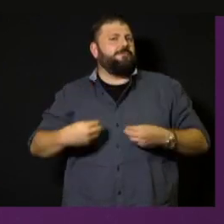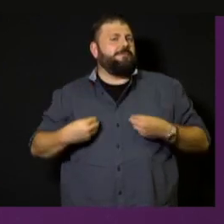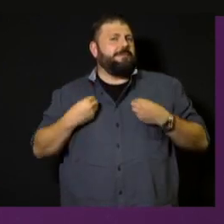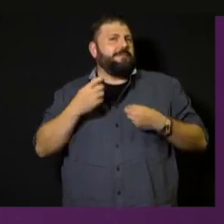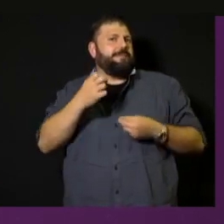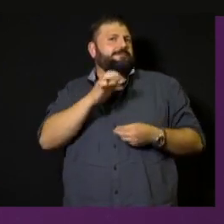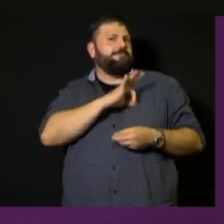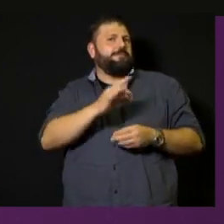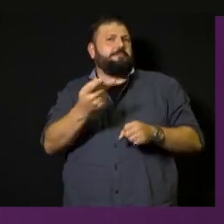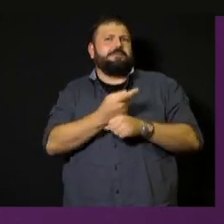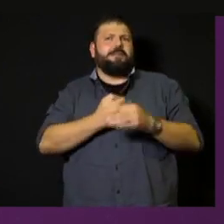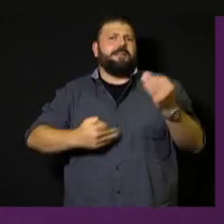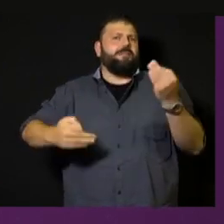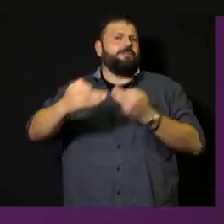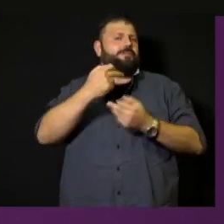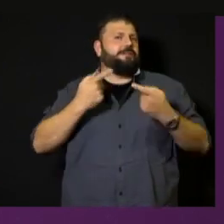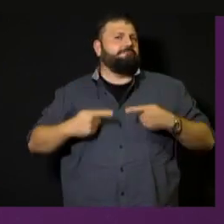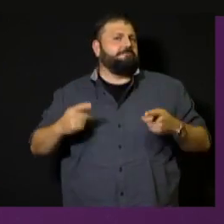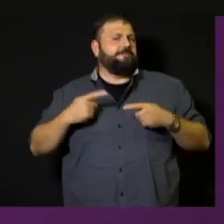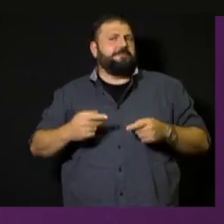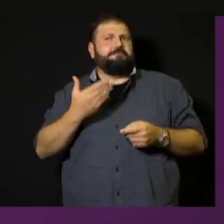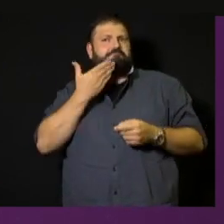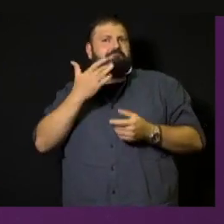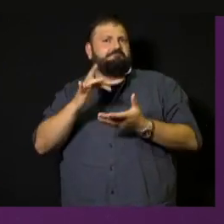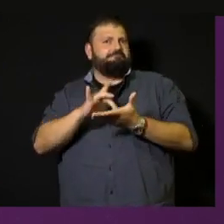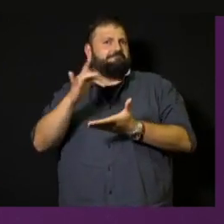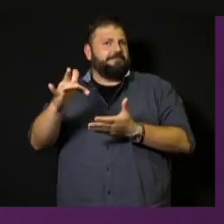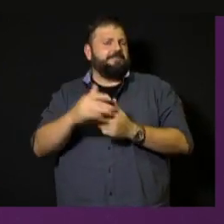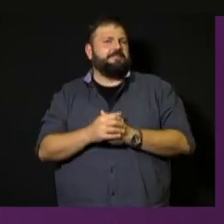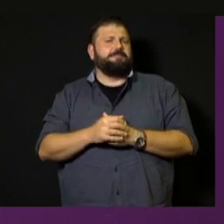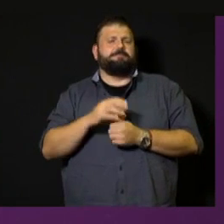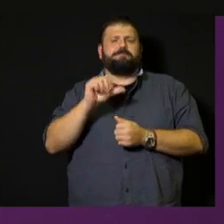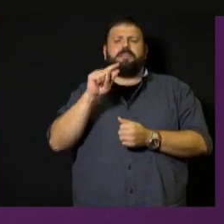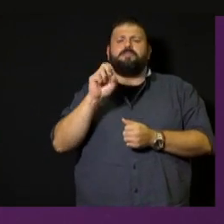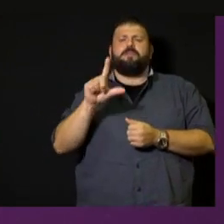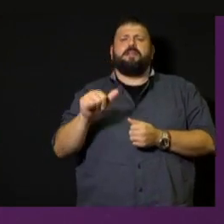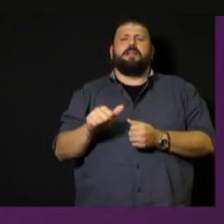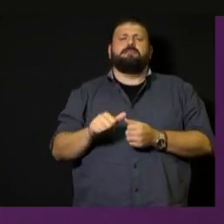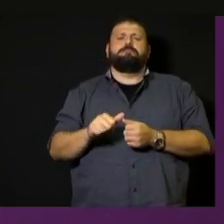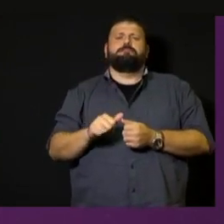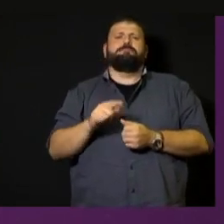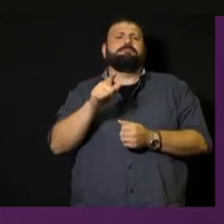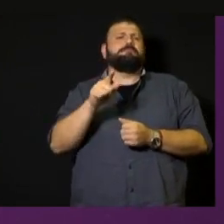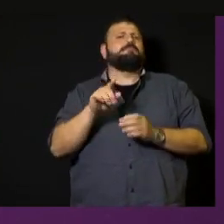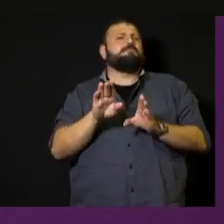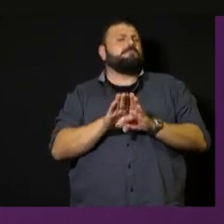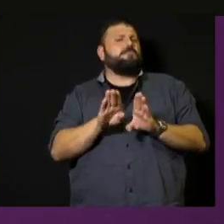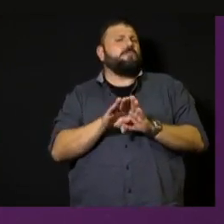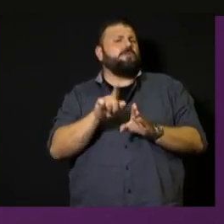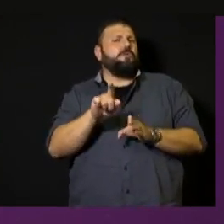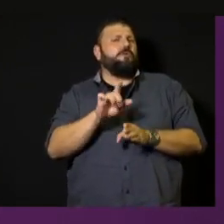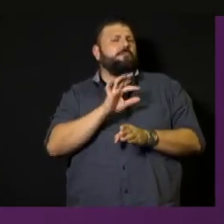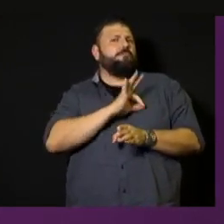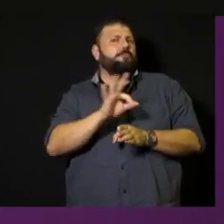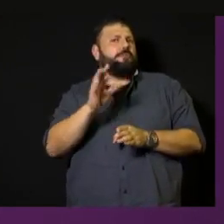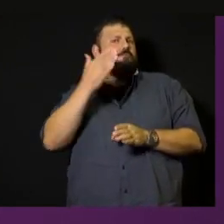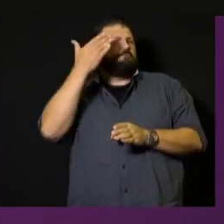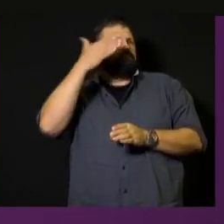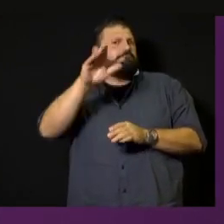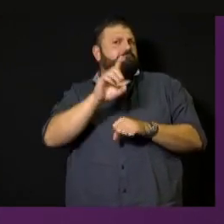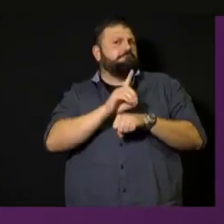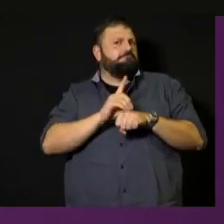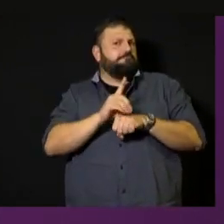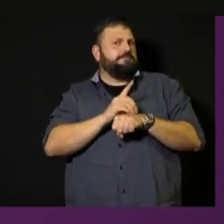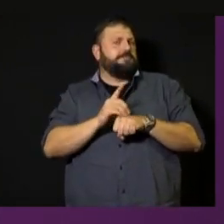Bien. Antonella, ¿qué significa Antonella, ser diamante y what cómo does it mean lograrlo? to be Porque, diamond? digo, esto como un poco